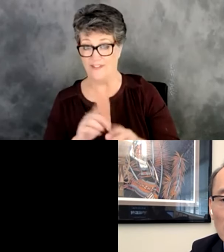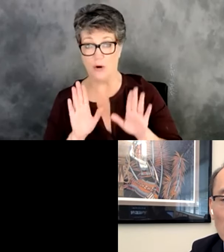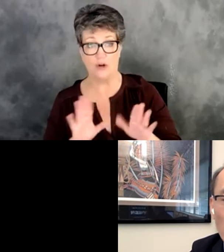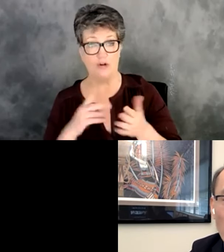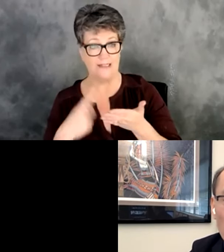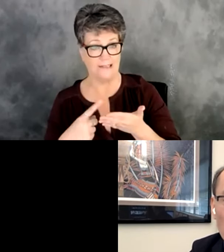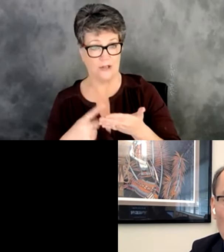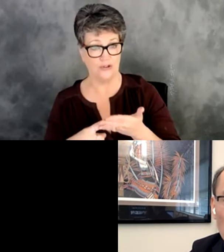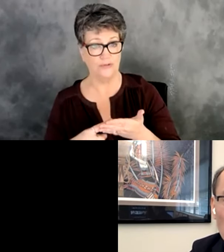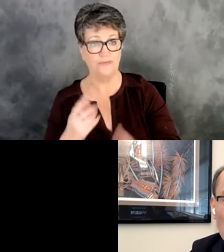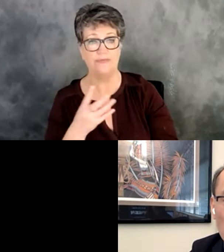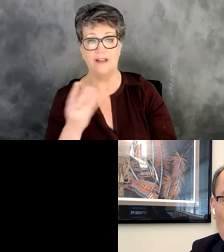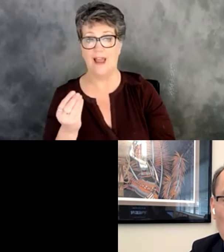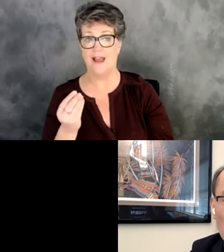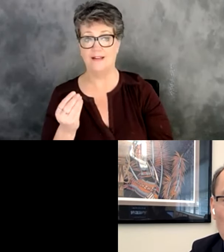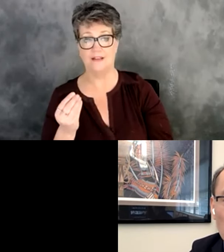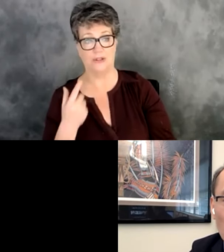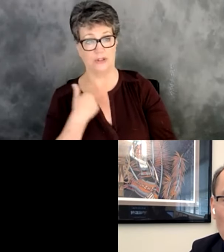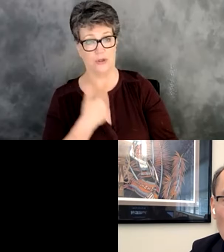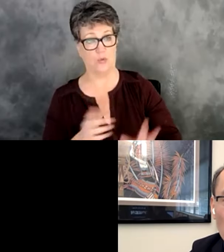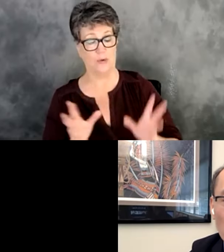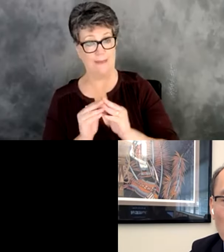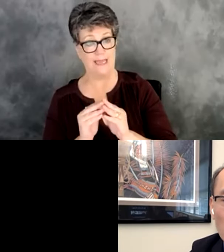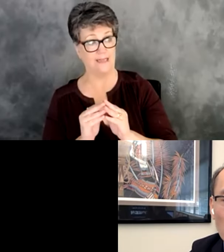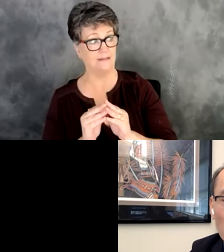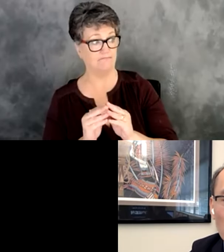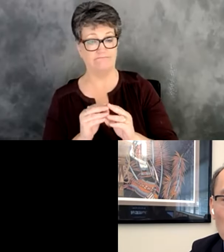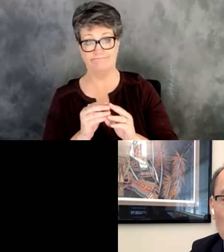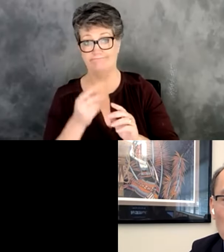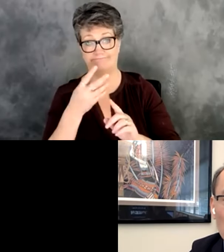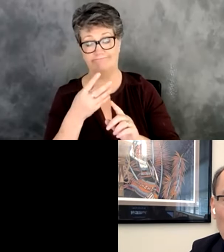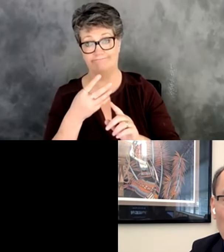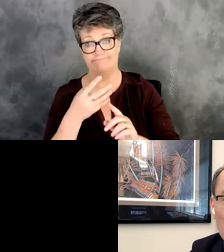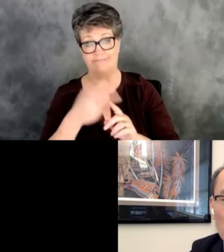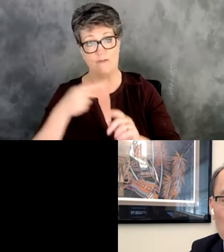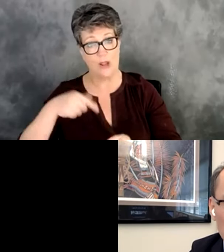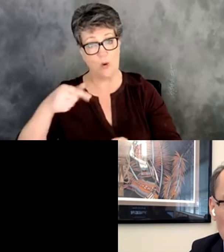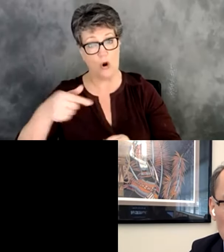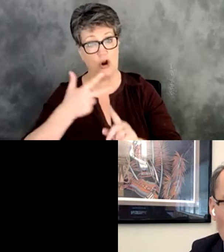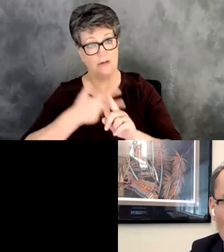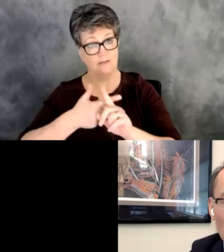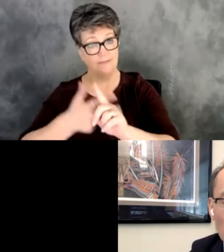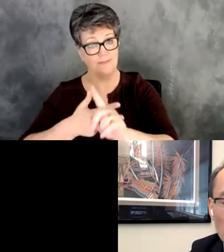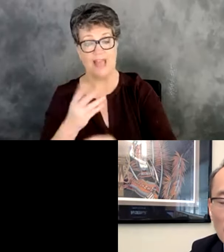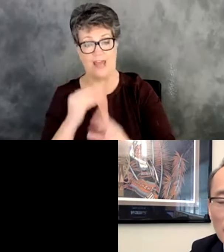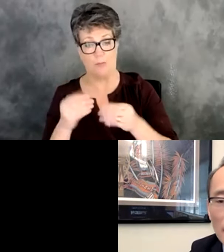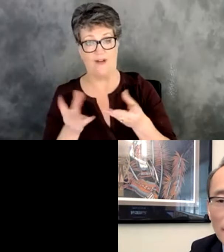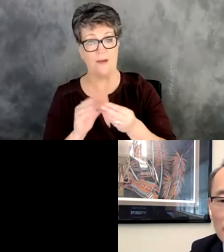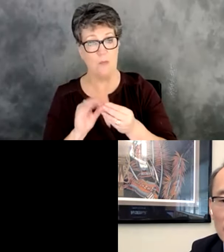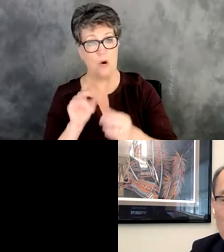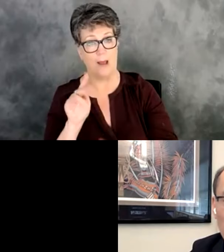discussion. And so we meet every quarter, and I will provide additional